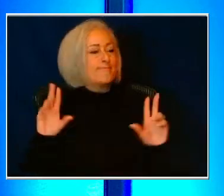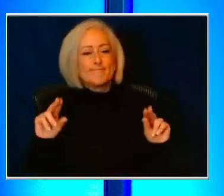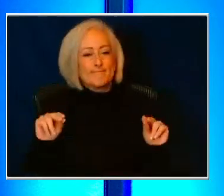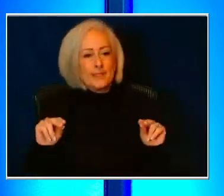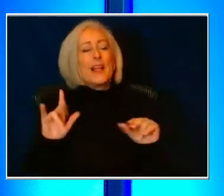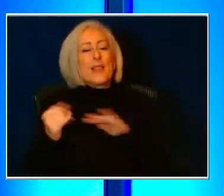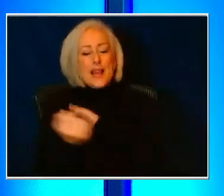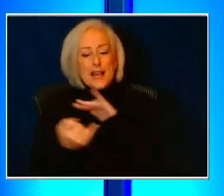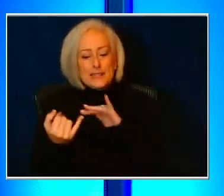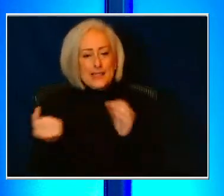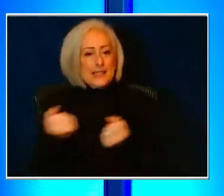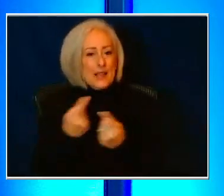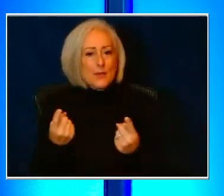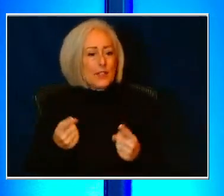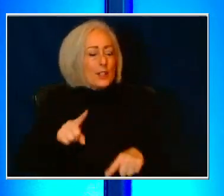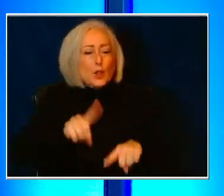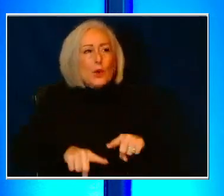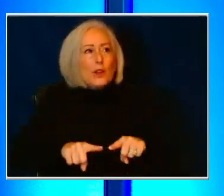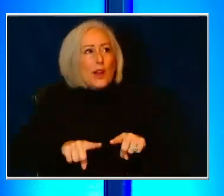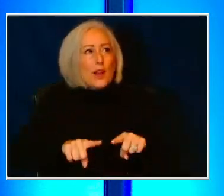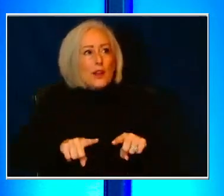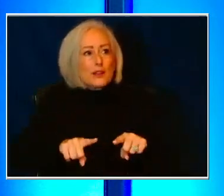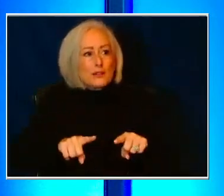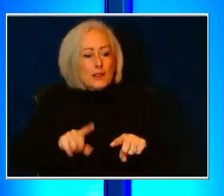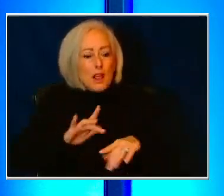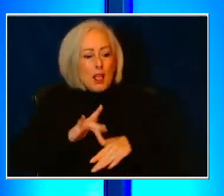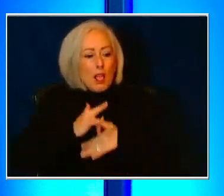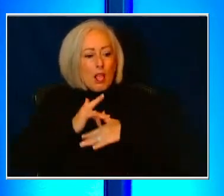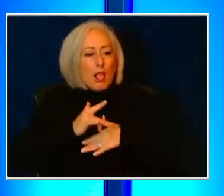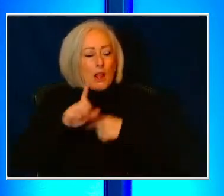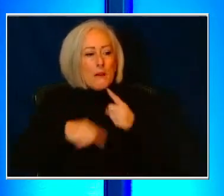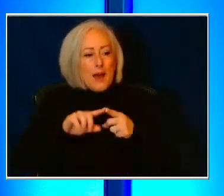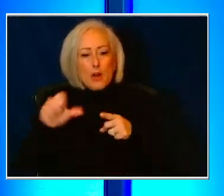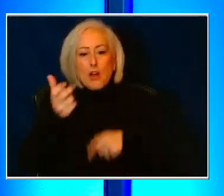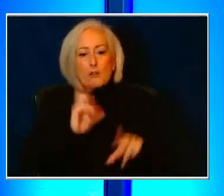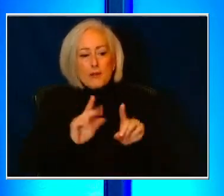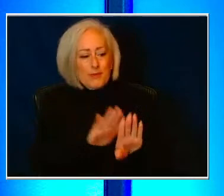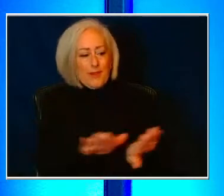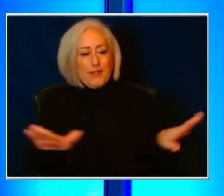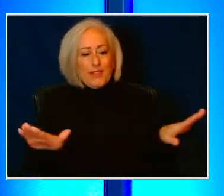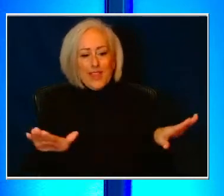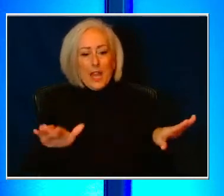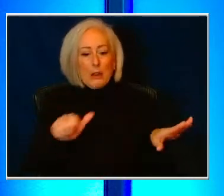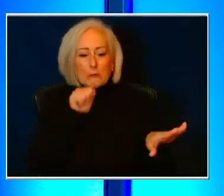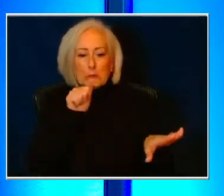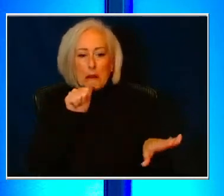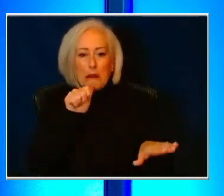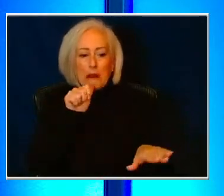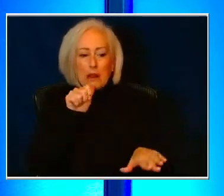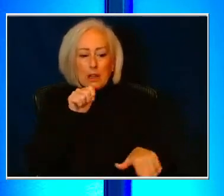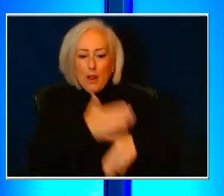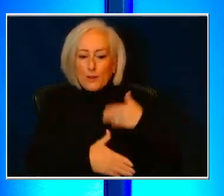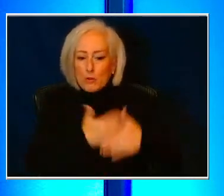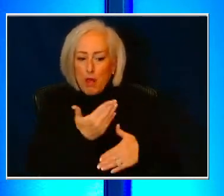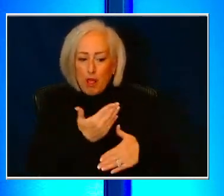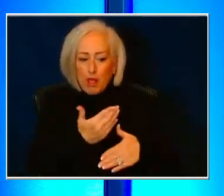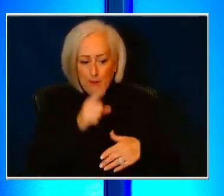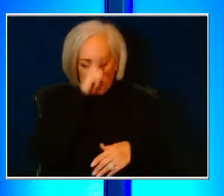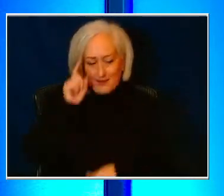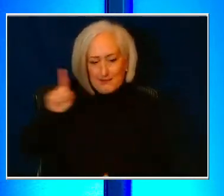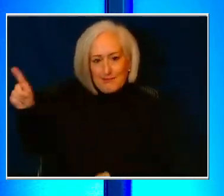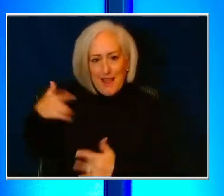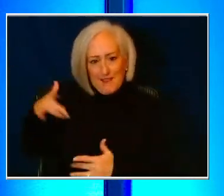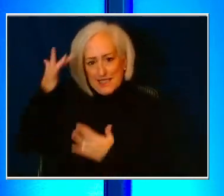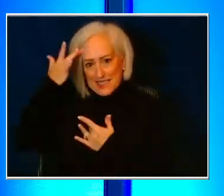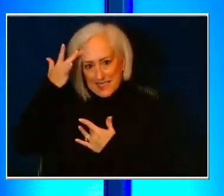can't worry about other people's discomfort over a horrible disease that your loved one has.